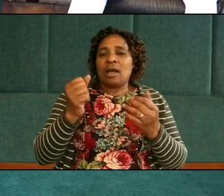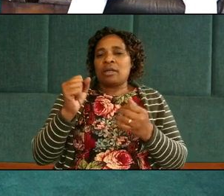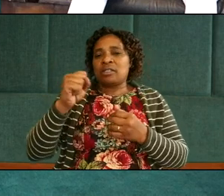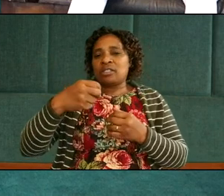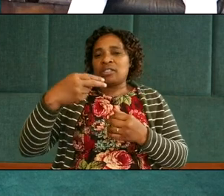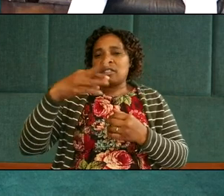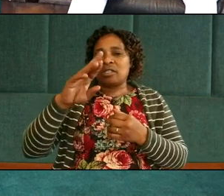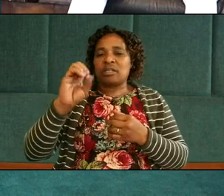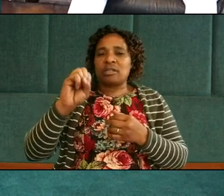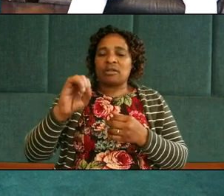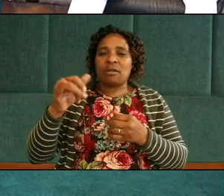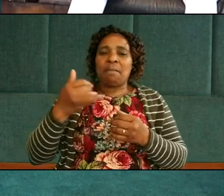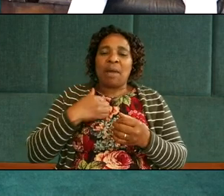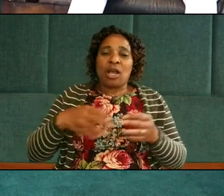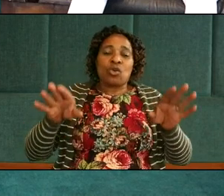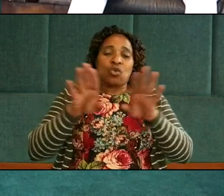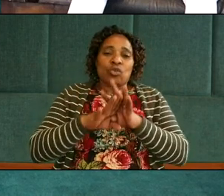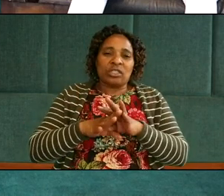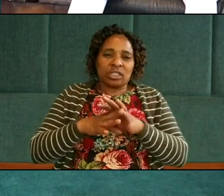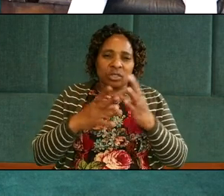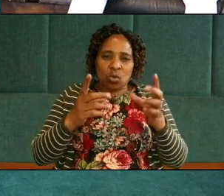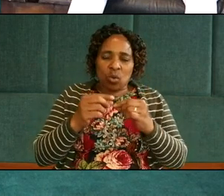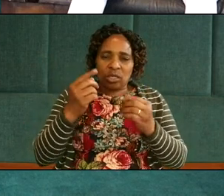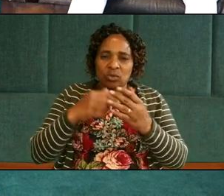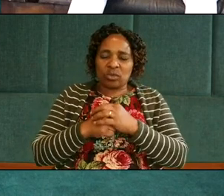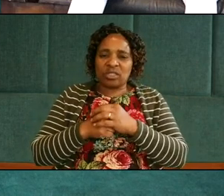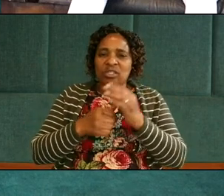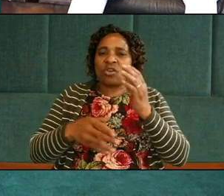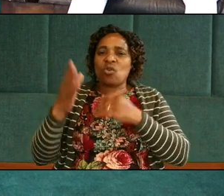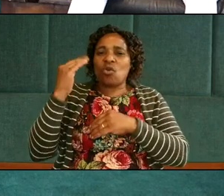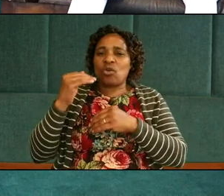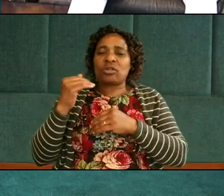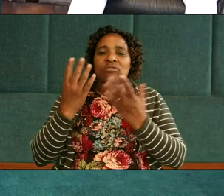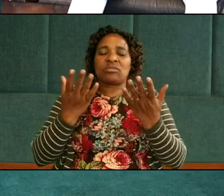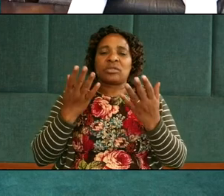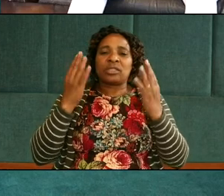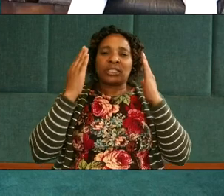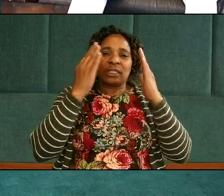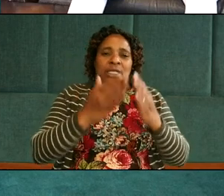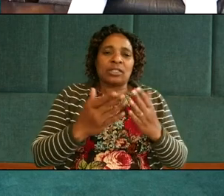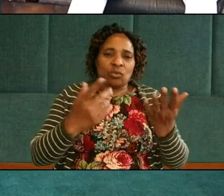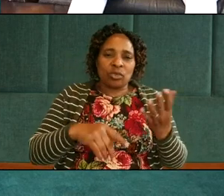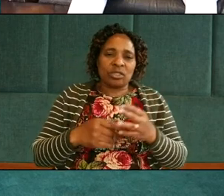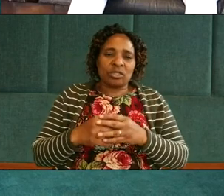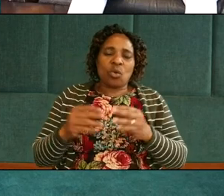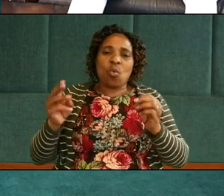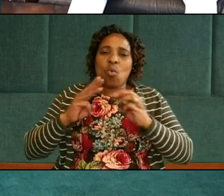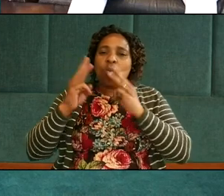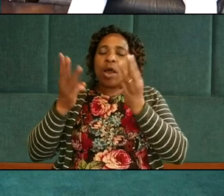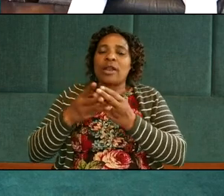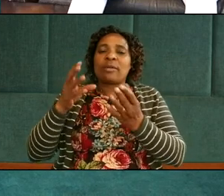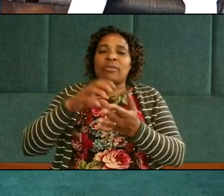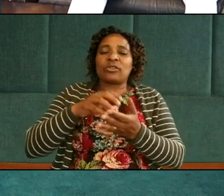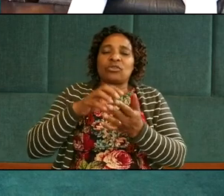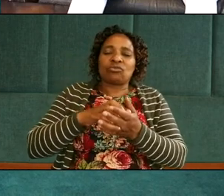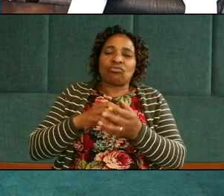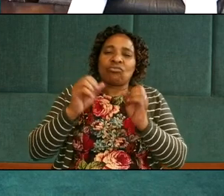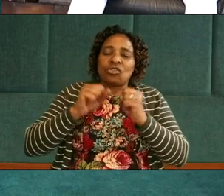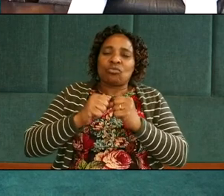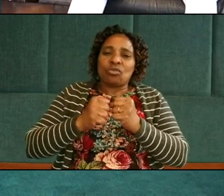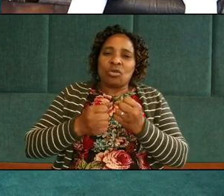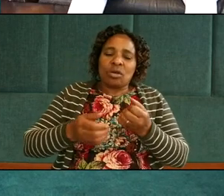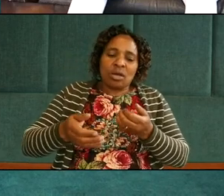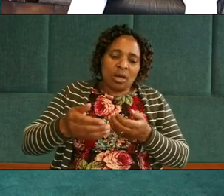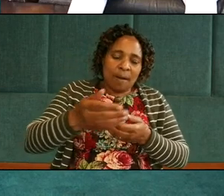say? My parting shot would be that God intends that those who have worldly possessions shall regard themselves merely